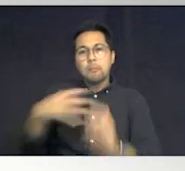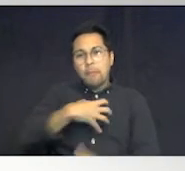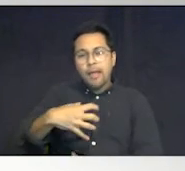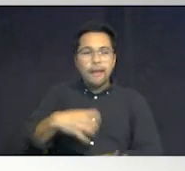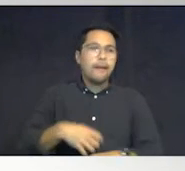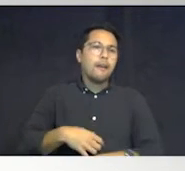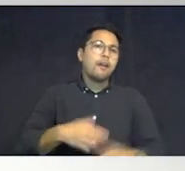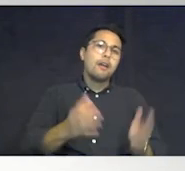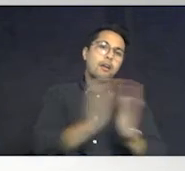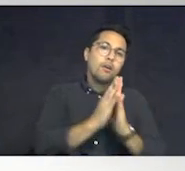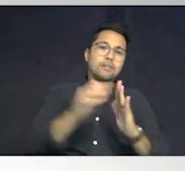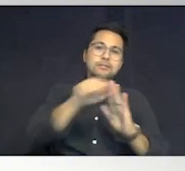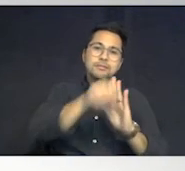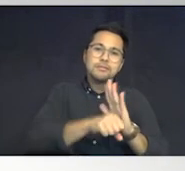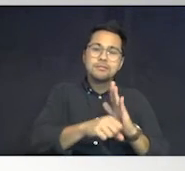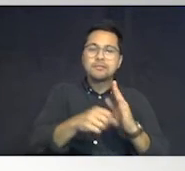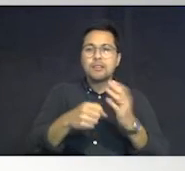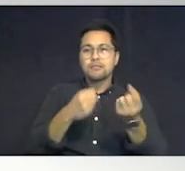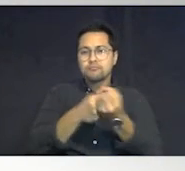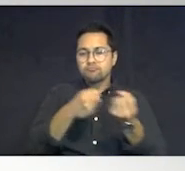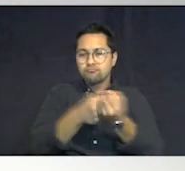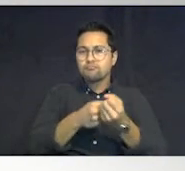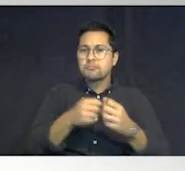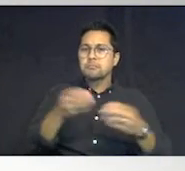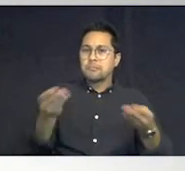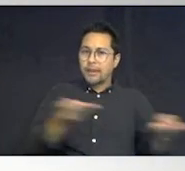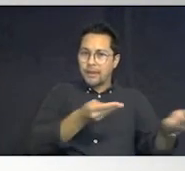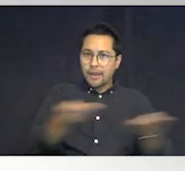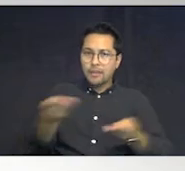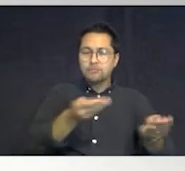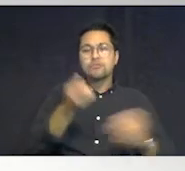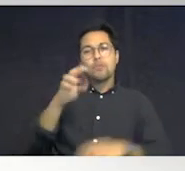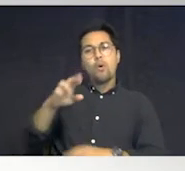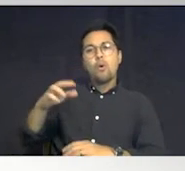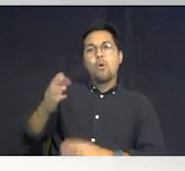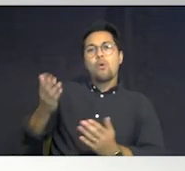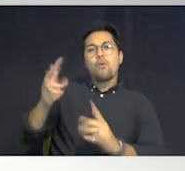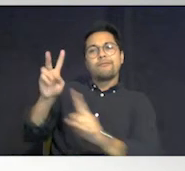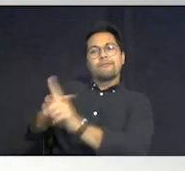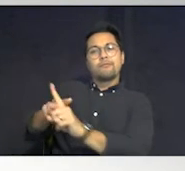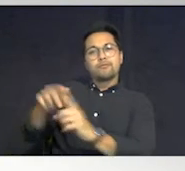state-sponsored mediation, or look into filing a due process complaint.